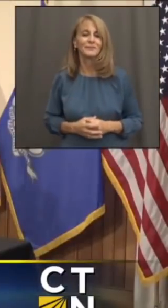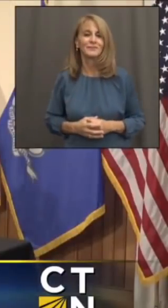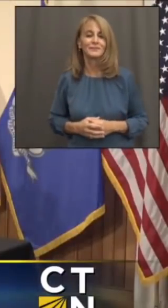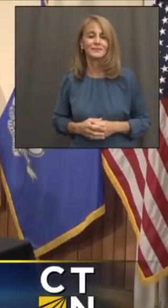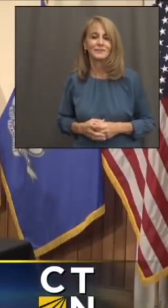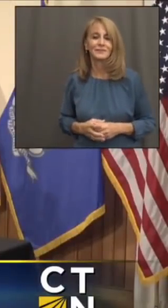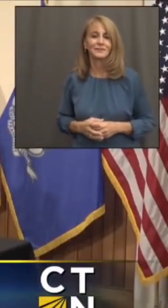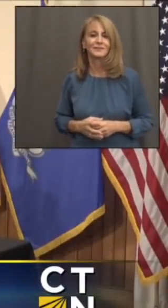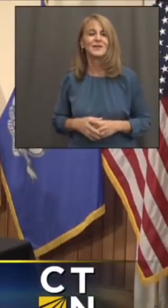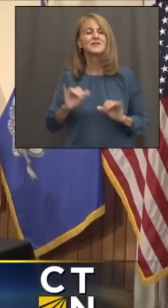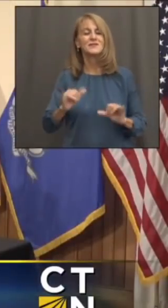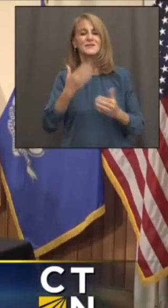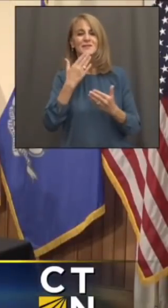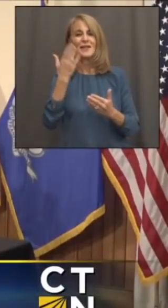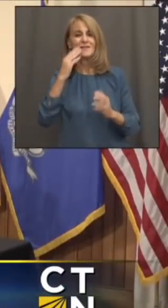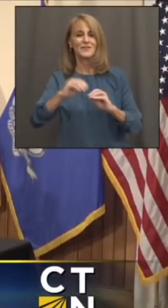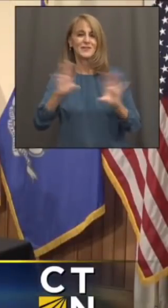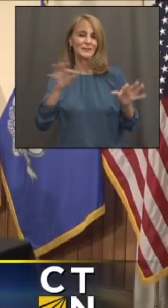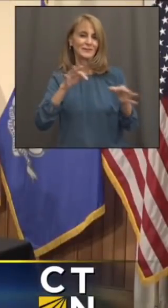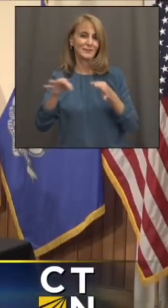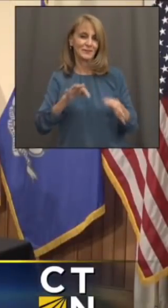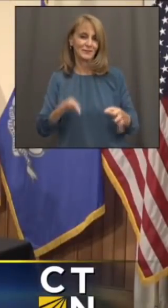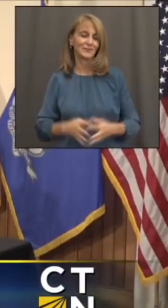All right. I'm glad we got to the bottom of that. Thank you, Josh.